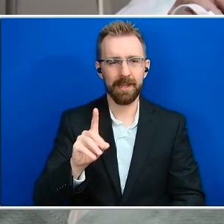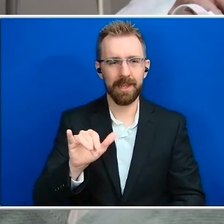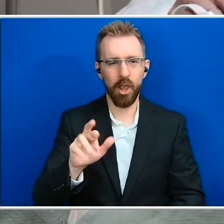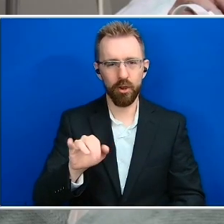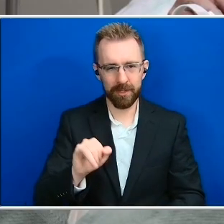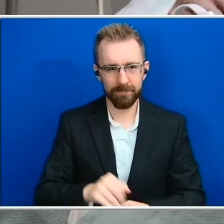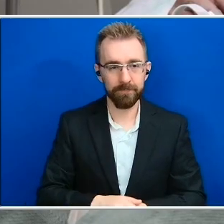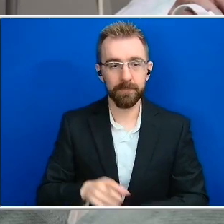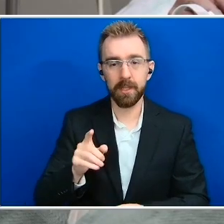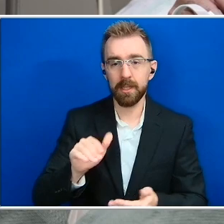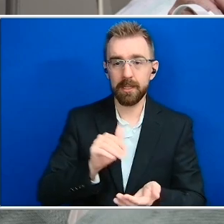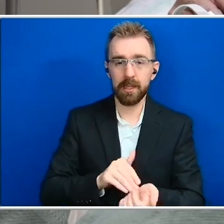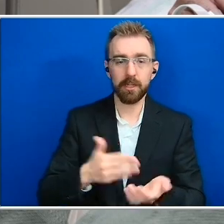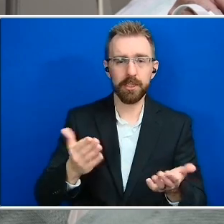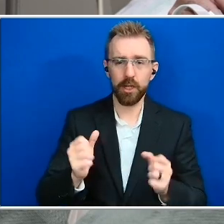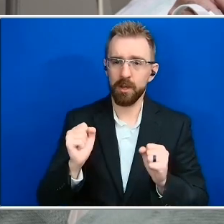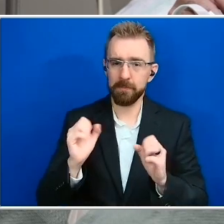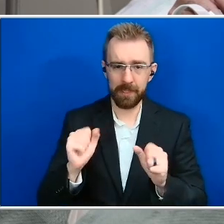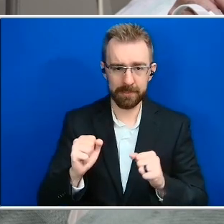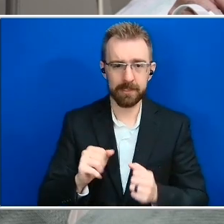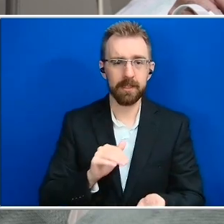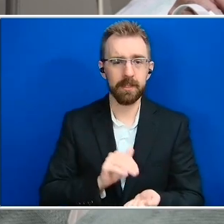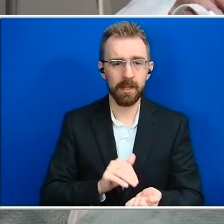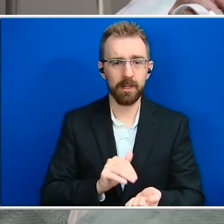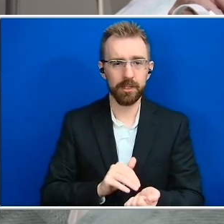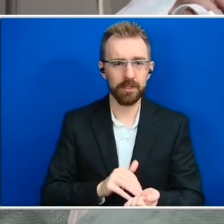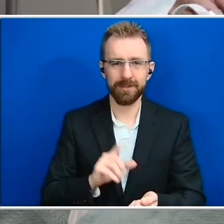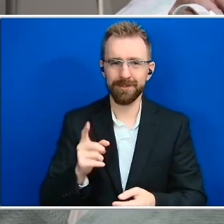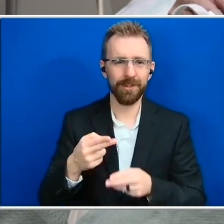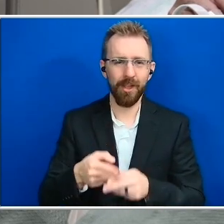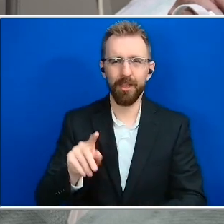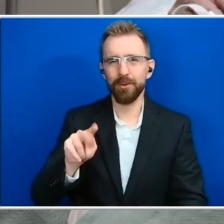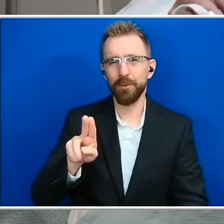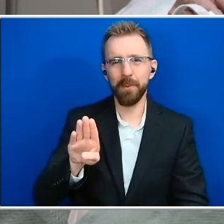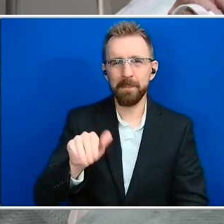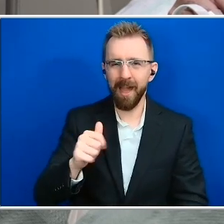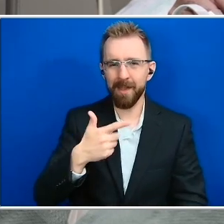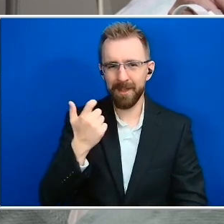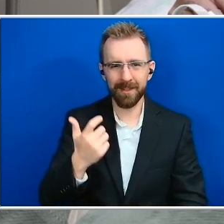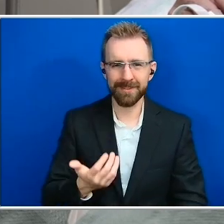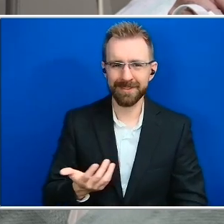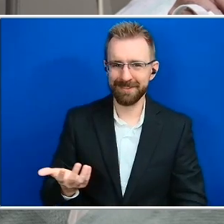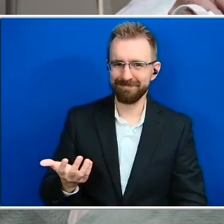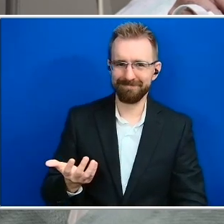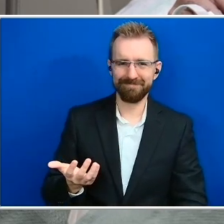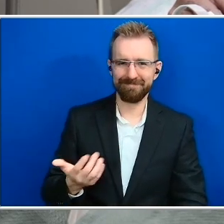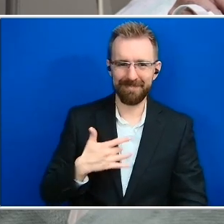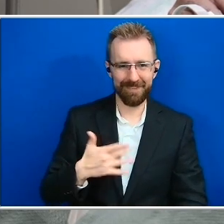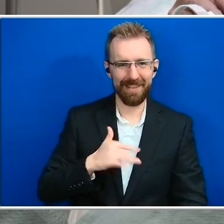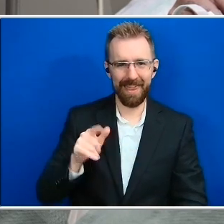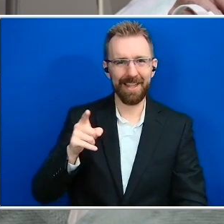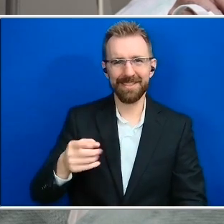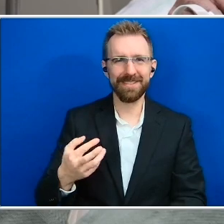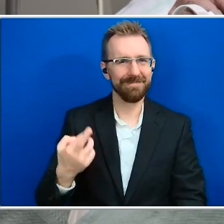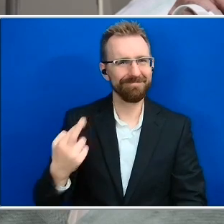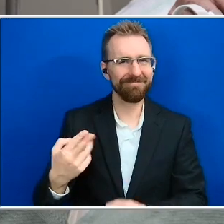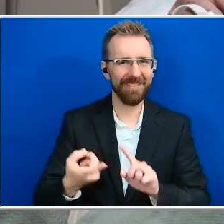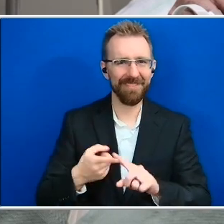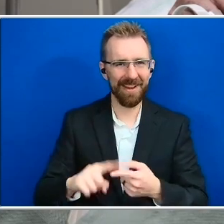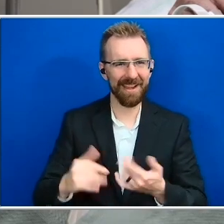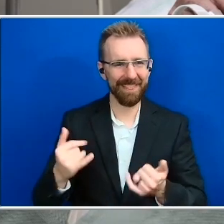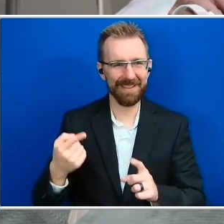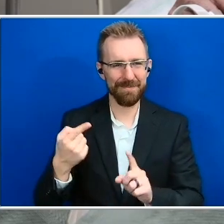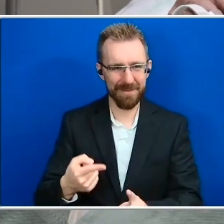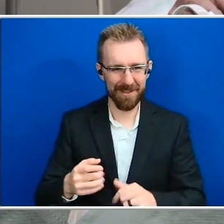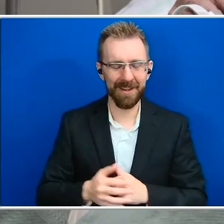amazing, and I'll just call her Tuba because I feel like she's a friend at this point. But